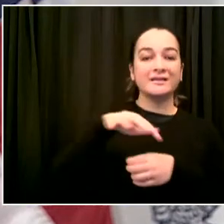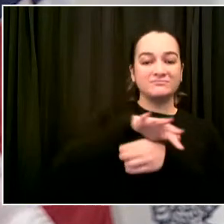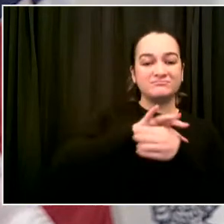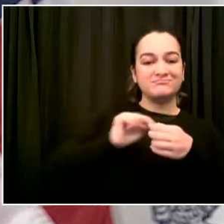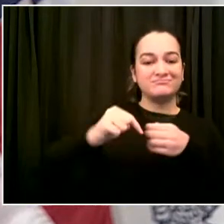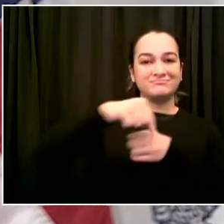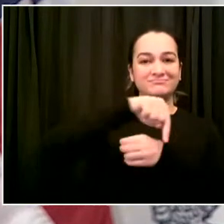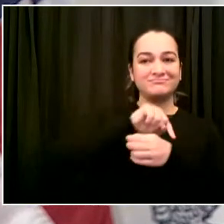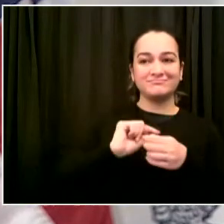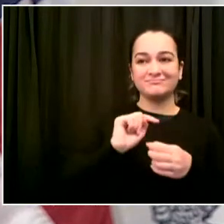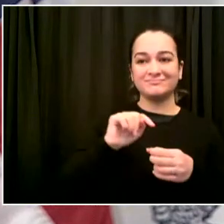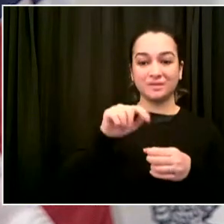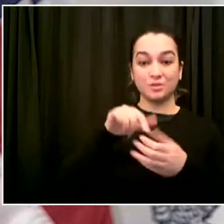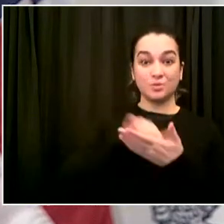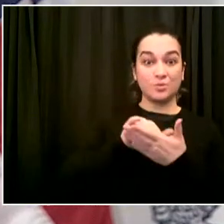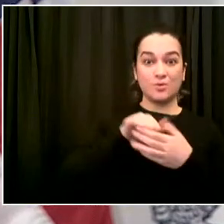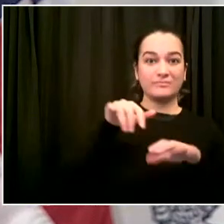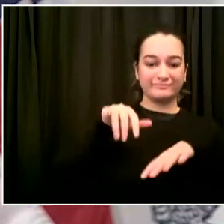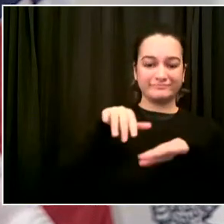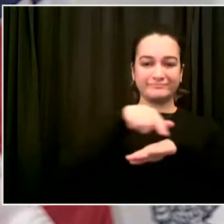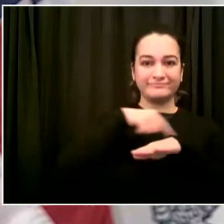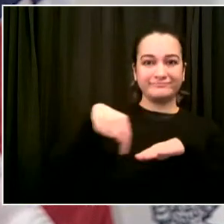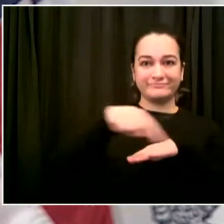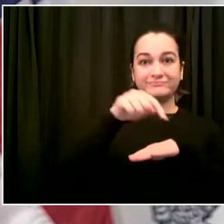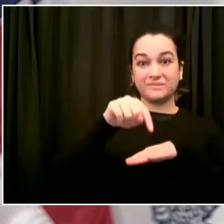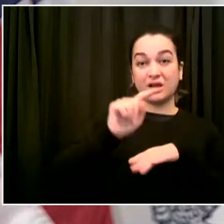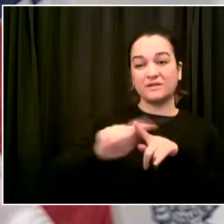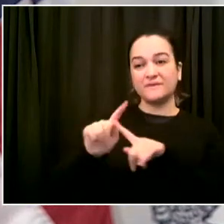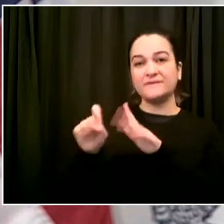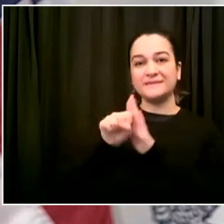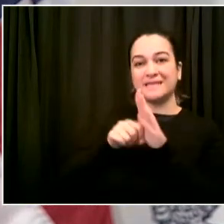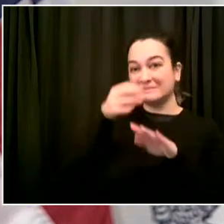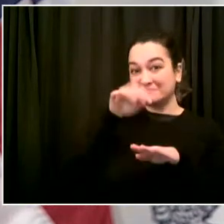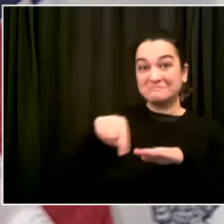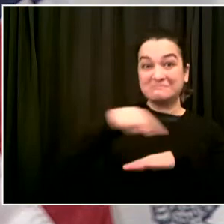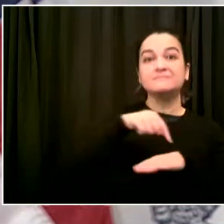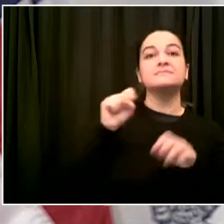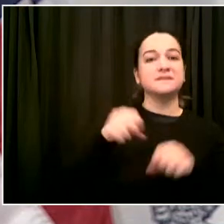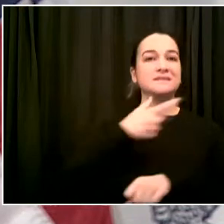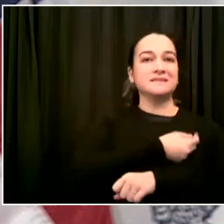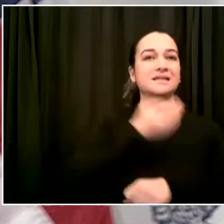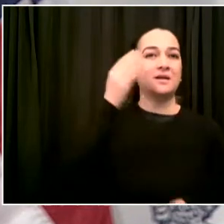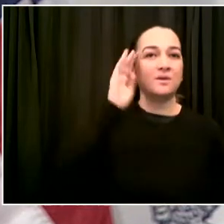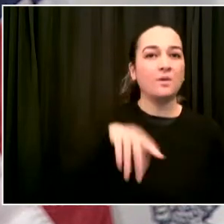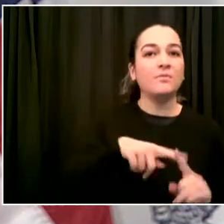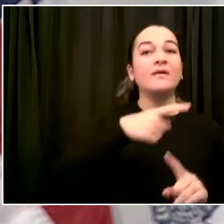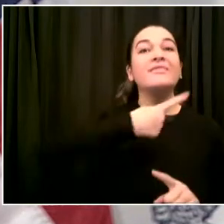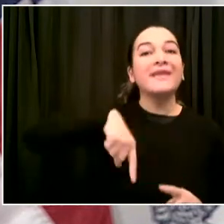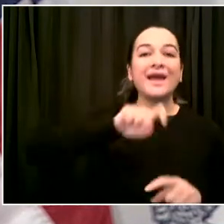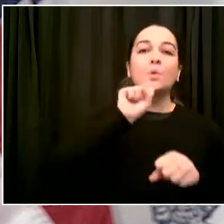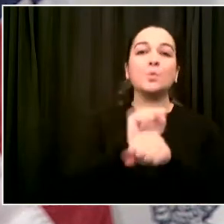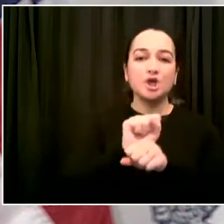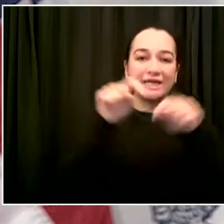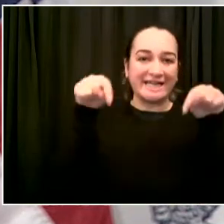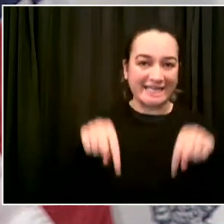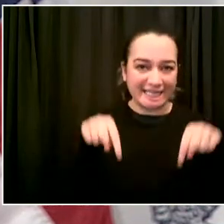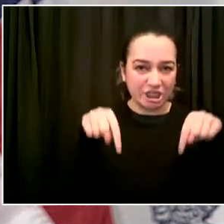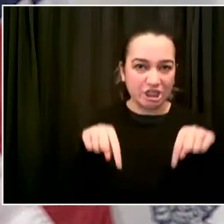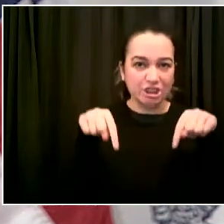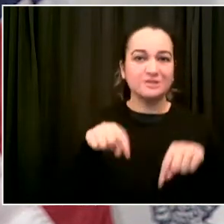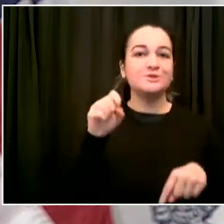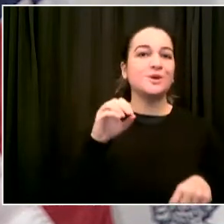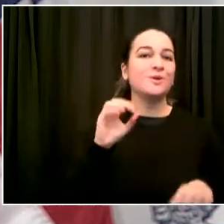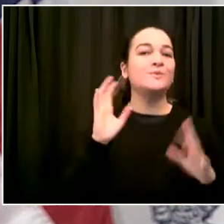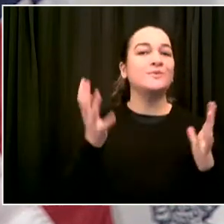possible, get their vaccines where they live. So we can protect what we need to do for people here, particularly the most